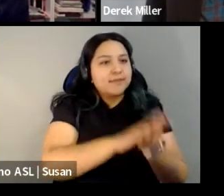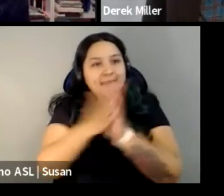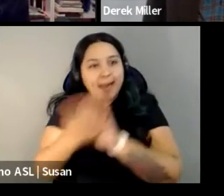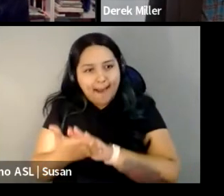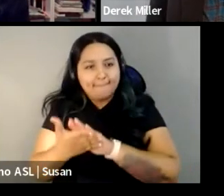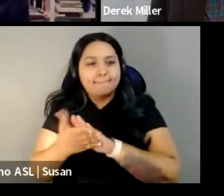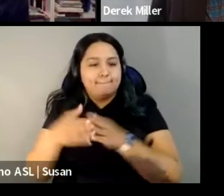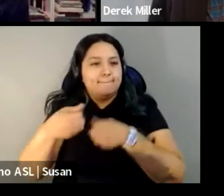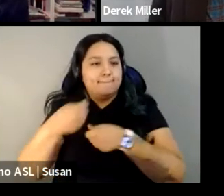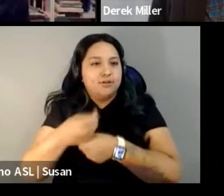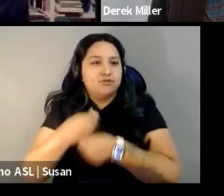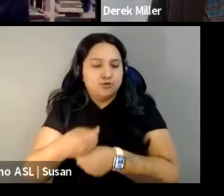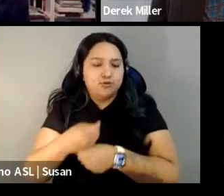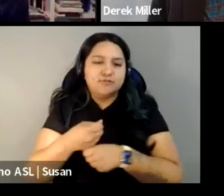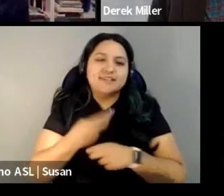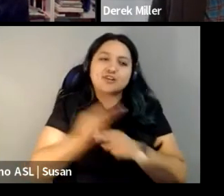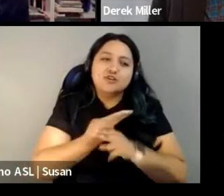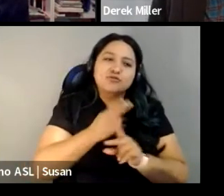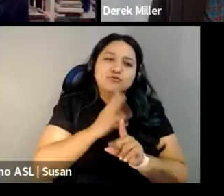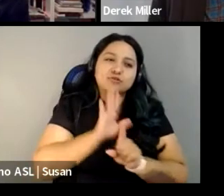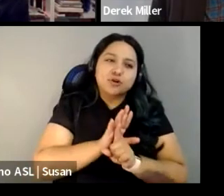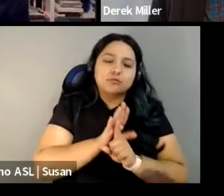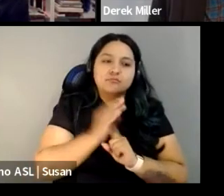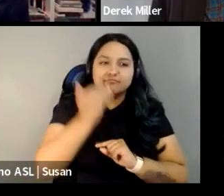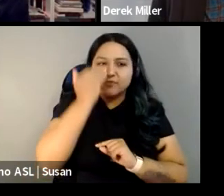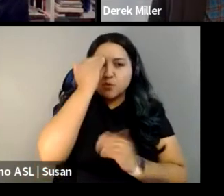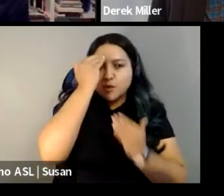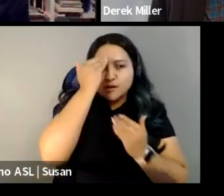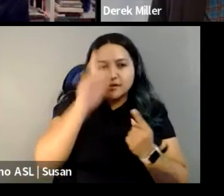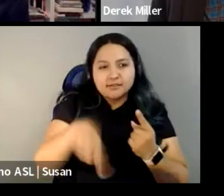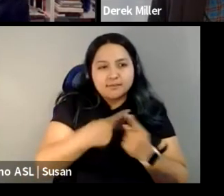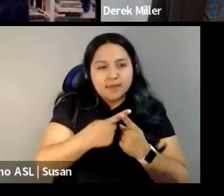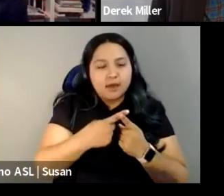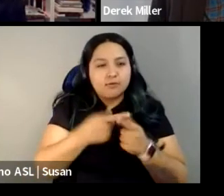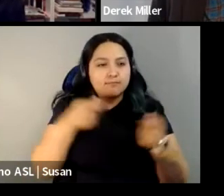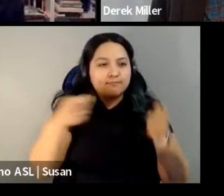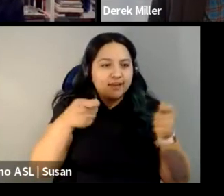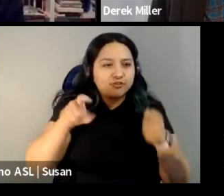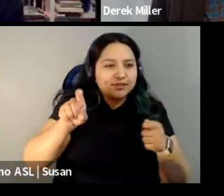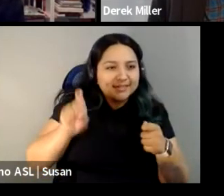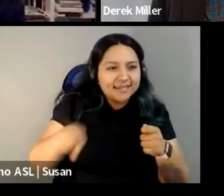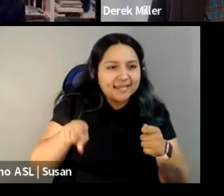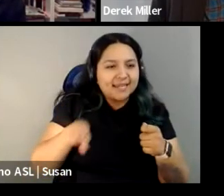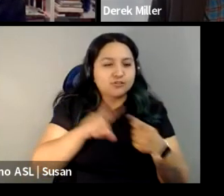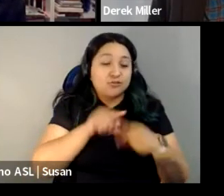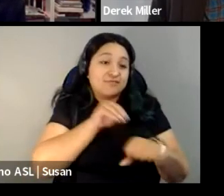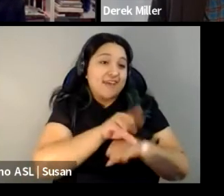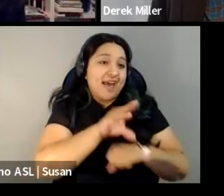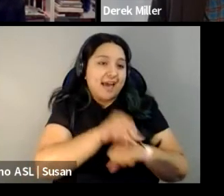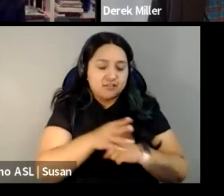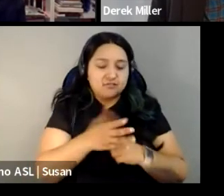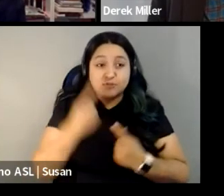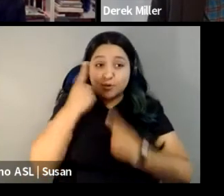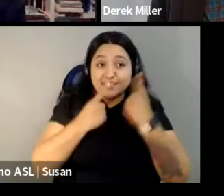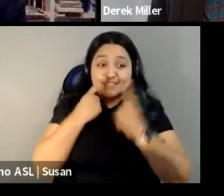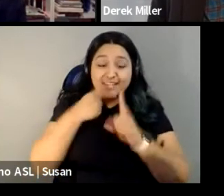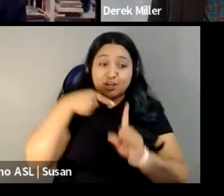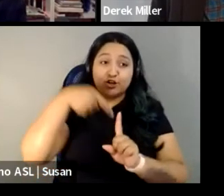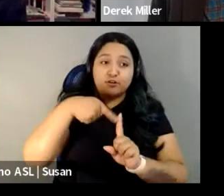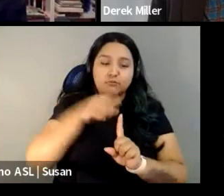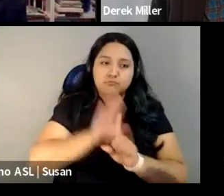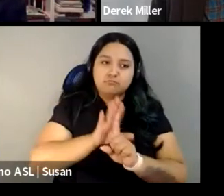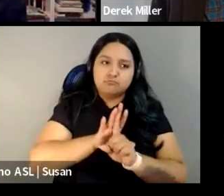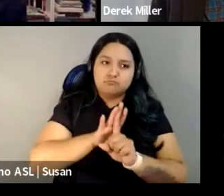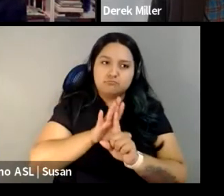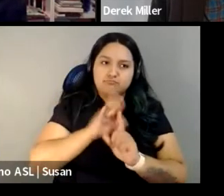of managerial needs to nudge writers to revise their plays accordingly. So thinking about her position or these brokers and